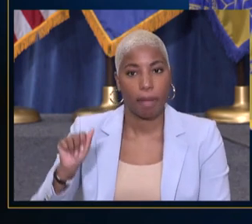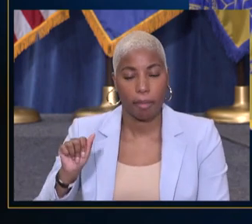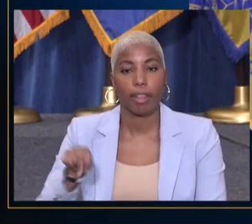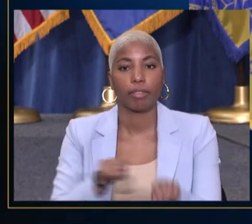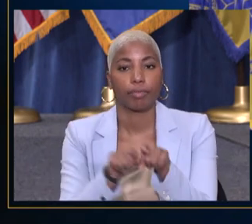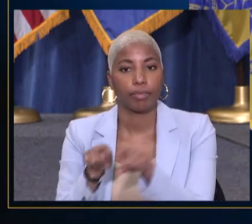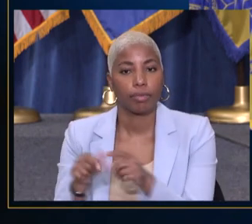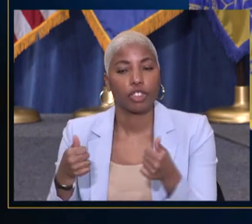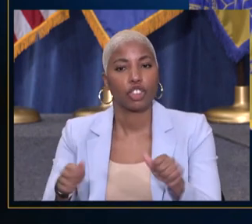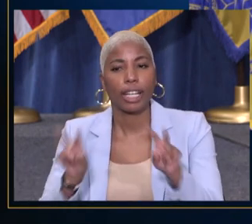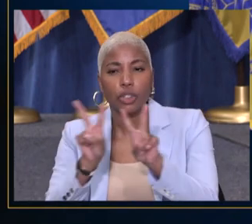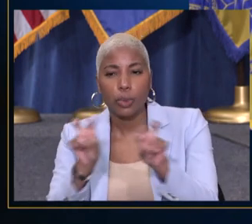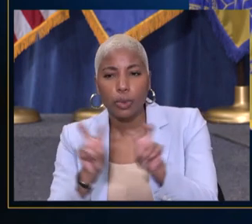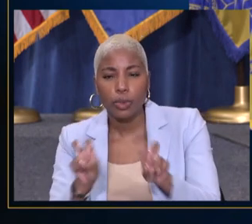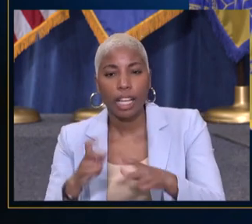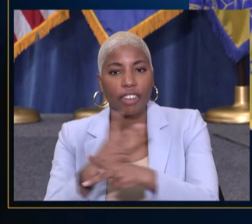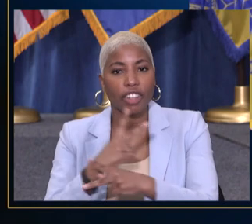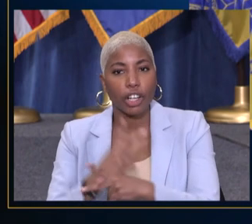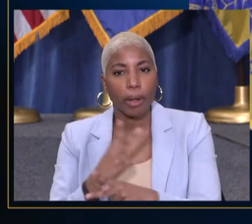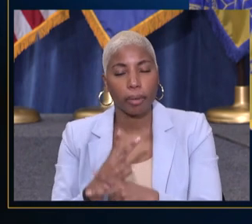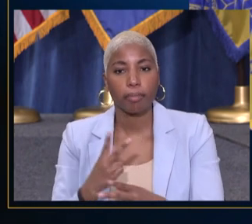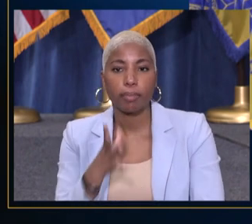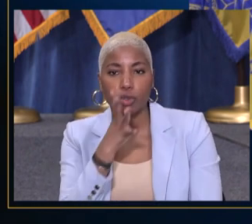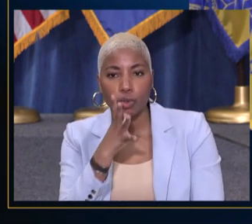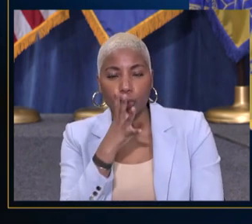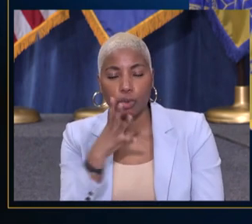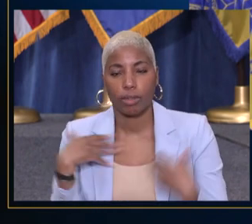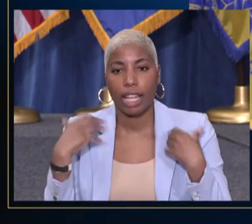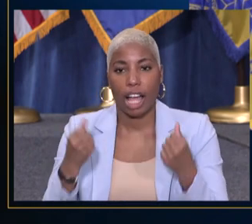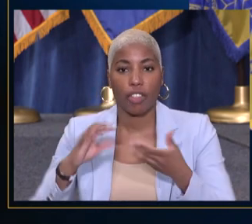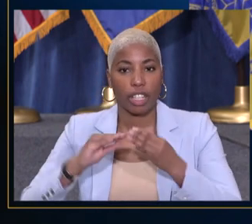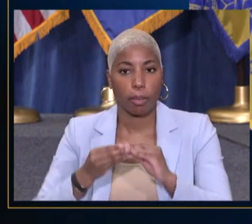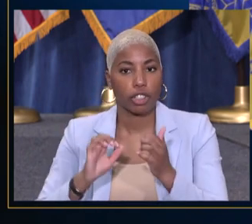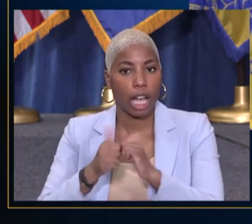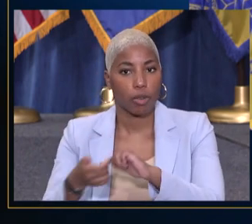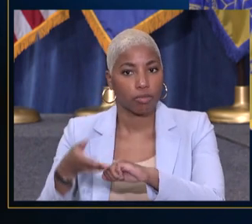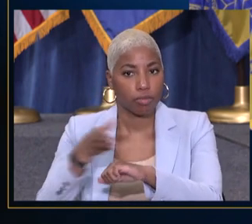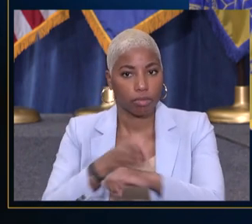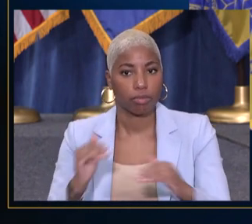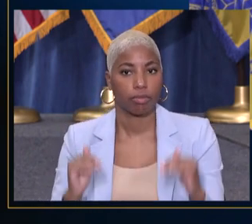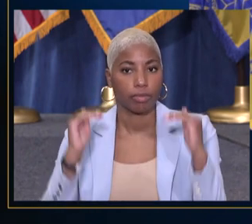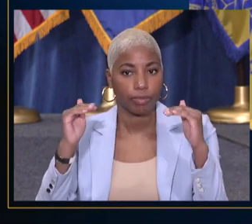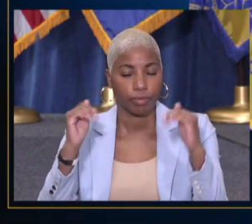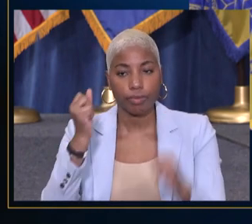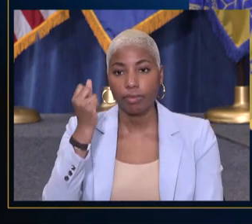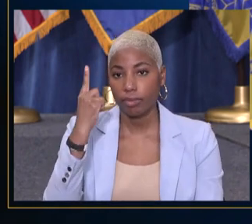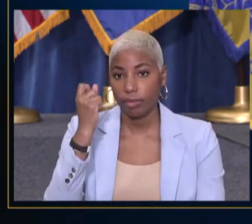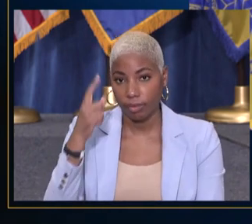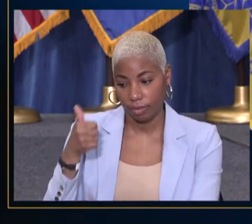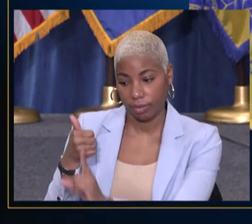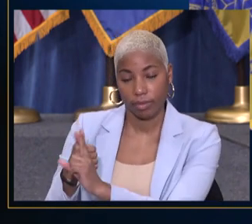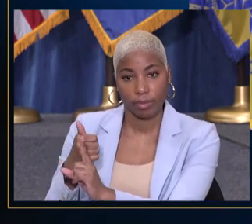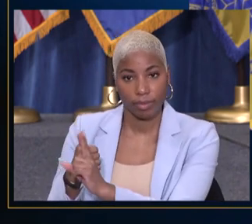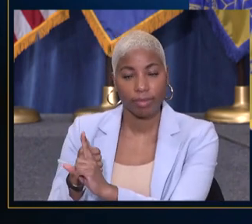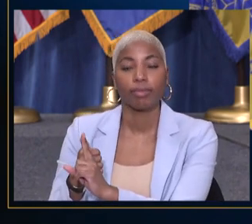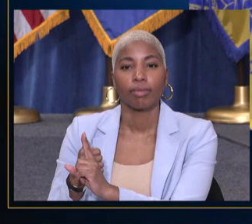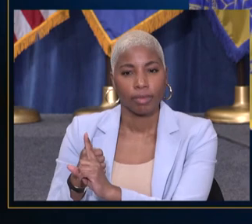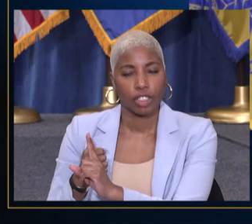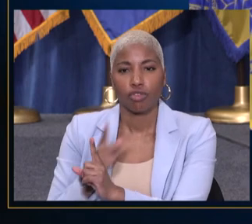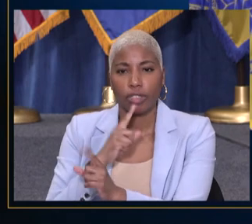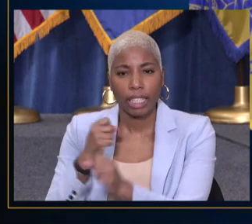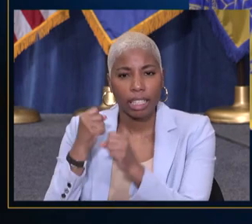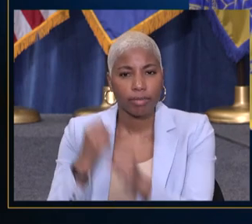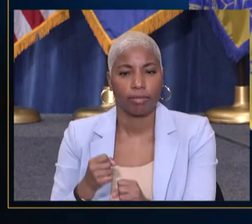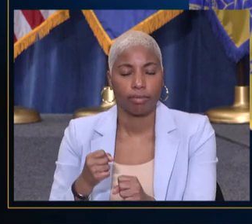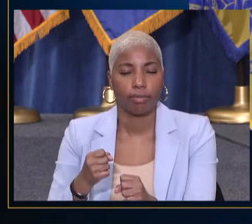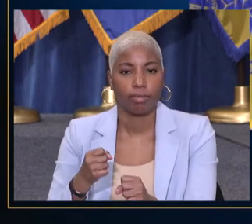their maternal health numbers up. But I want to just say about Secretary Becerra, not only was it a powerful conversation,